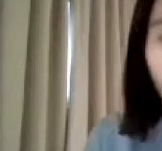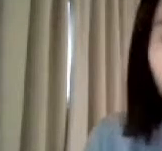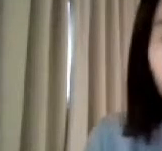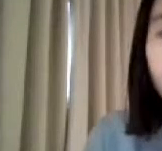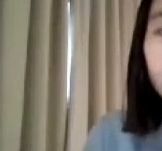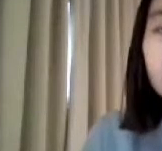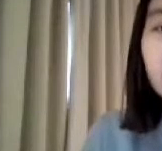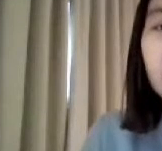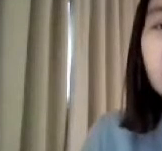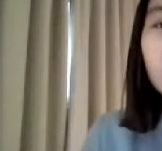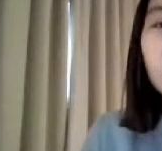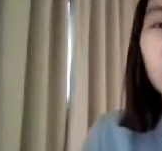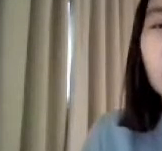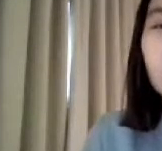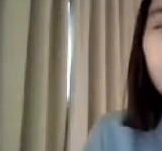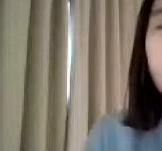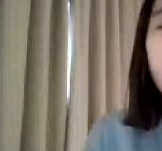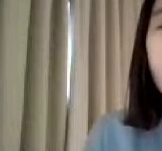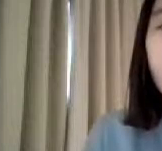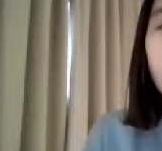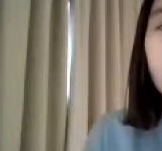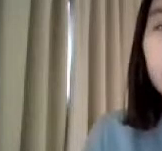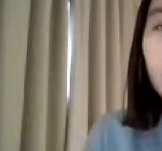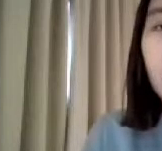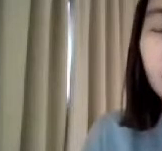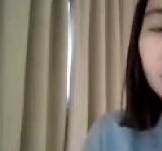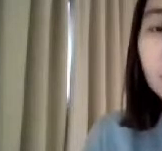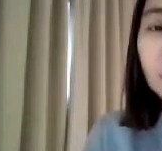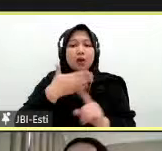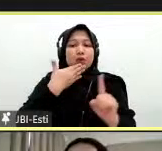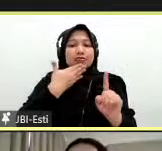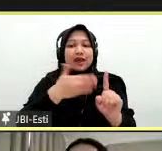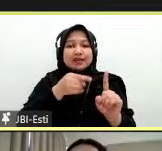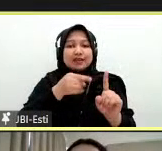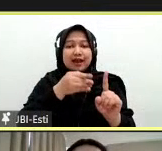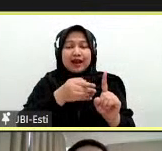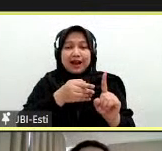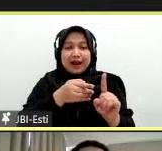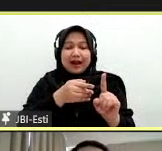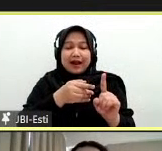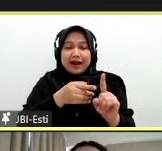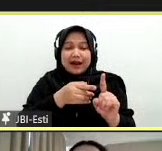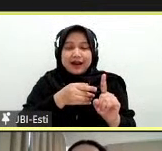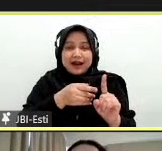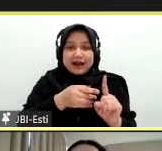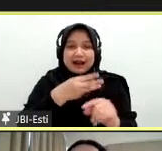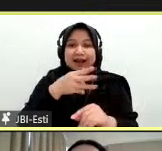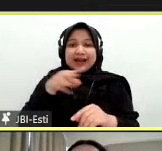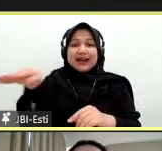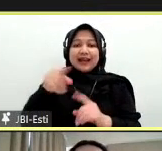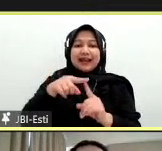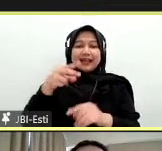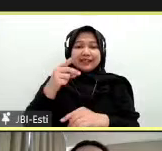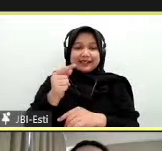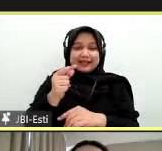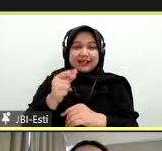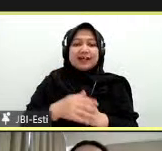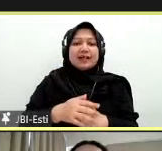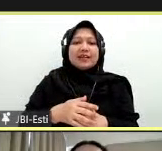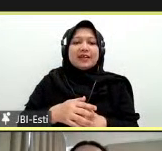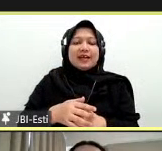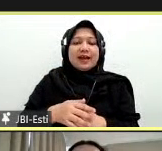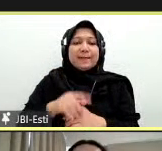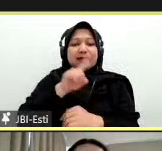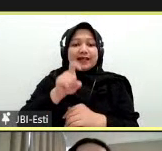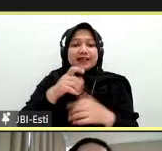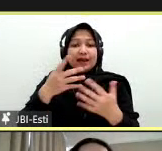there since we have more questions from Mr. Doni. So Mr. Doni is asking the question to Ms. Esther.